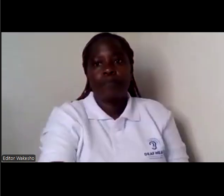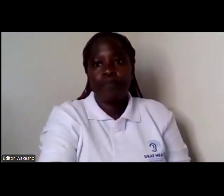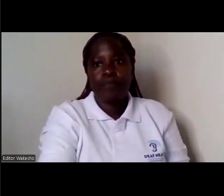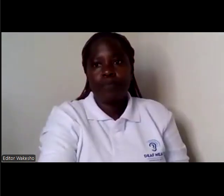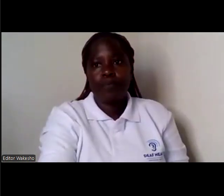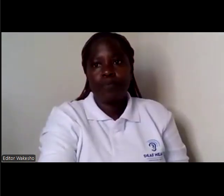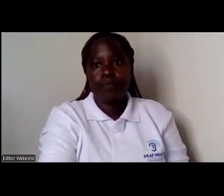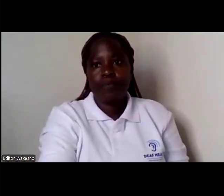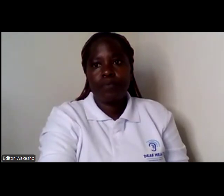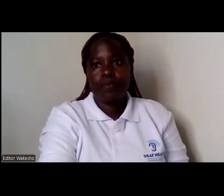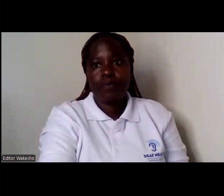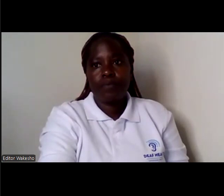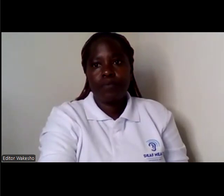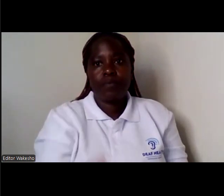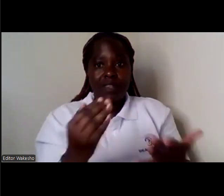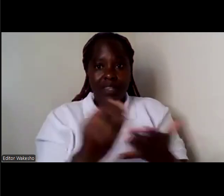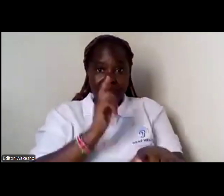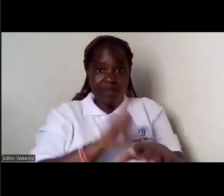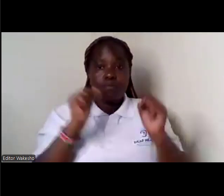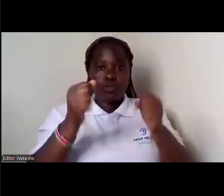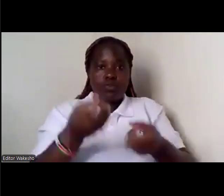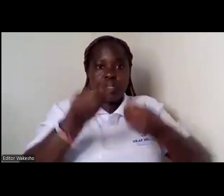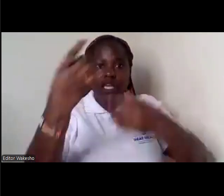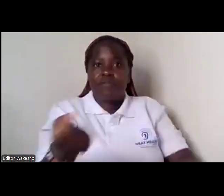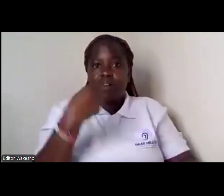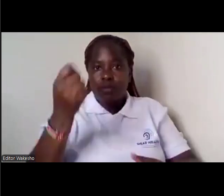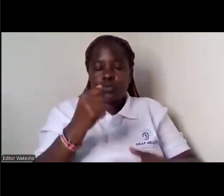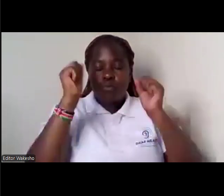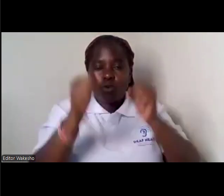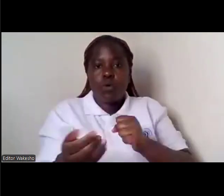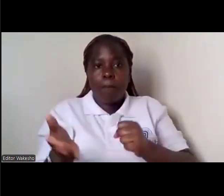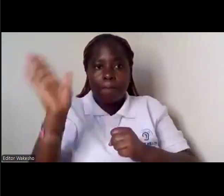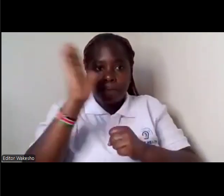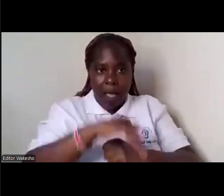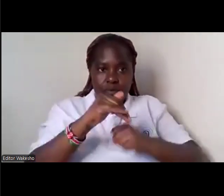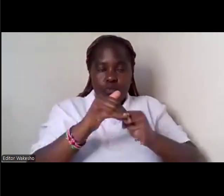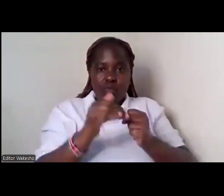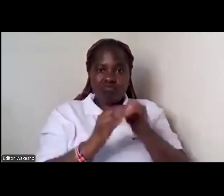And in some cases, there's even medication we can give to return the fertility sooner.